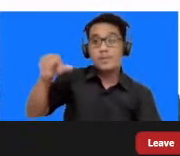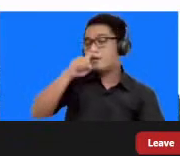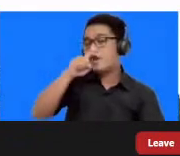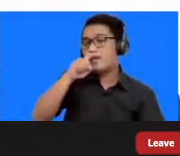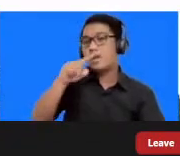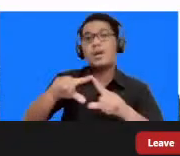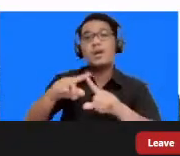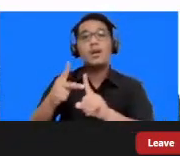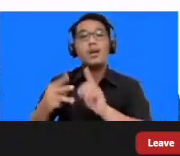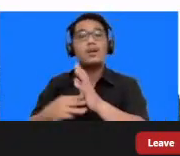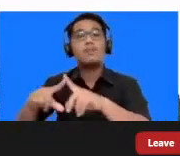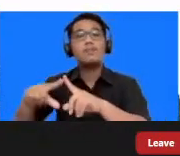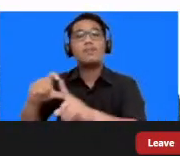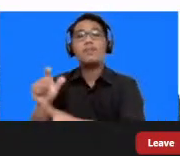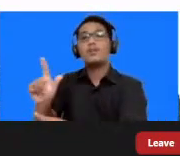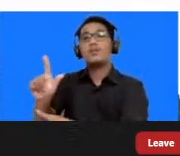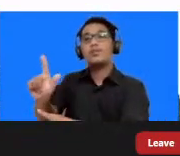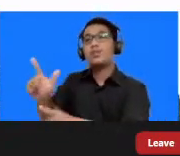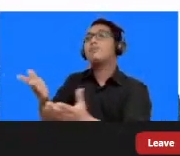much. Great.